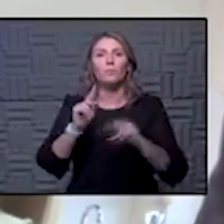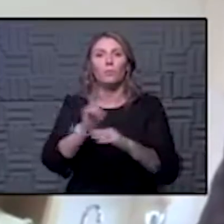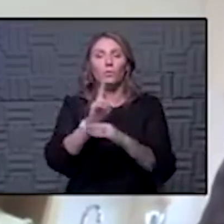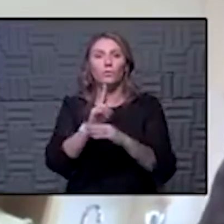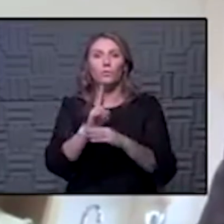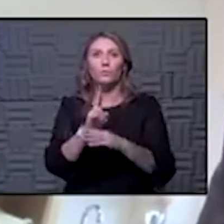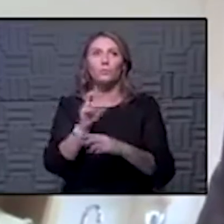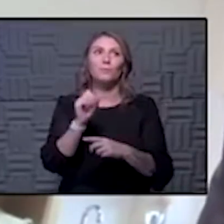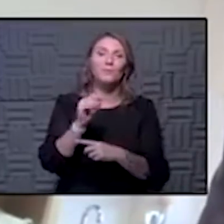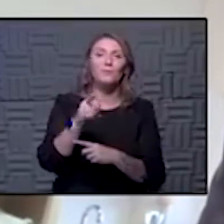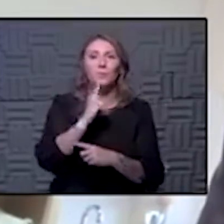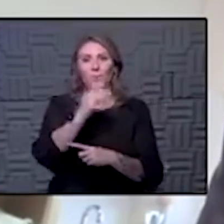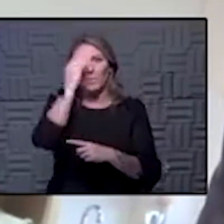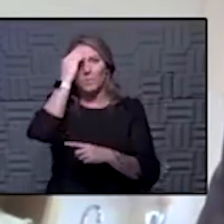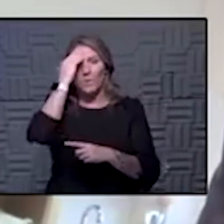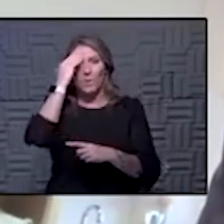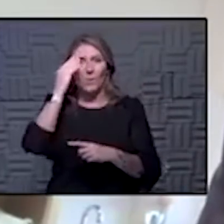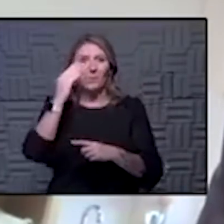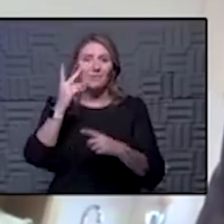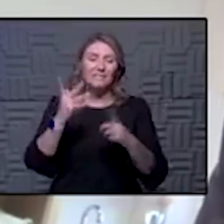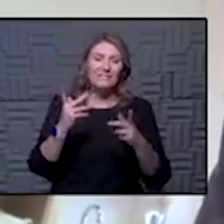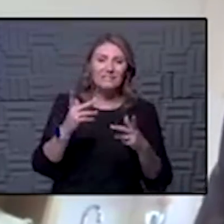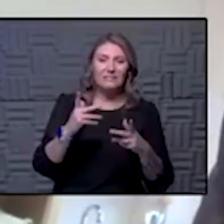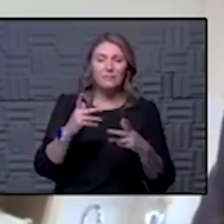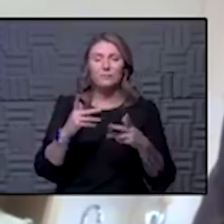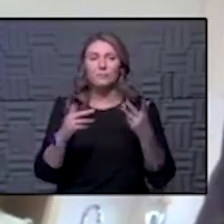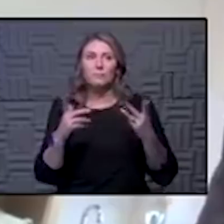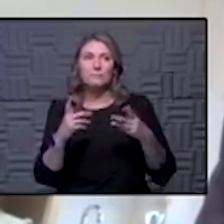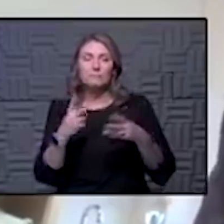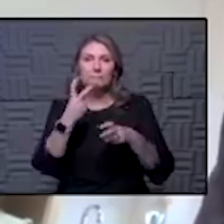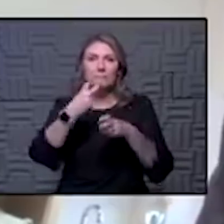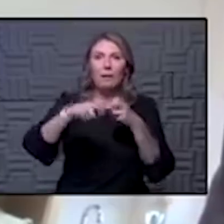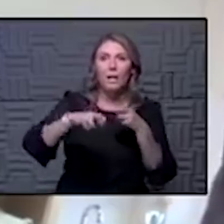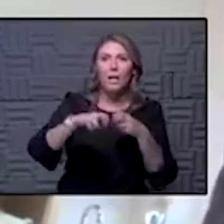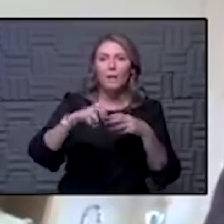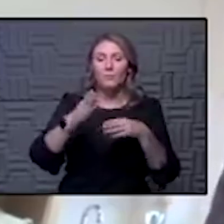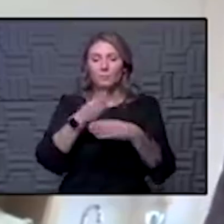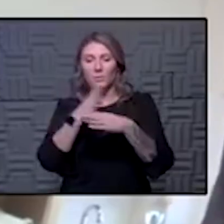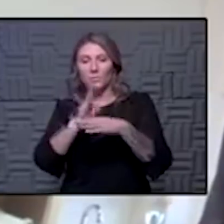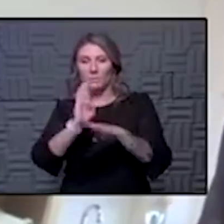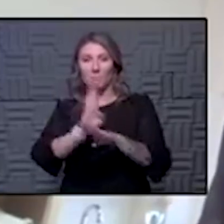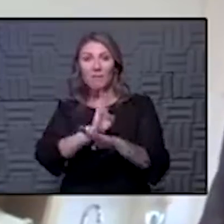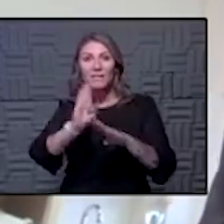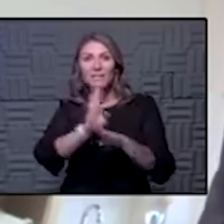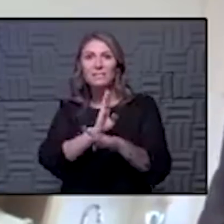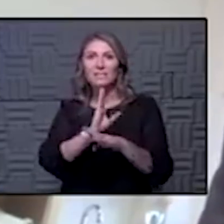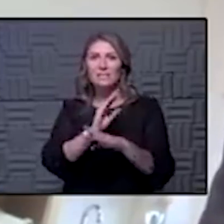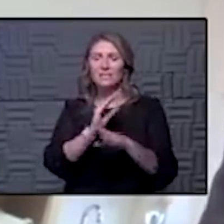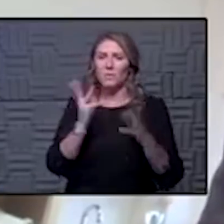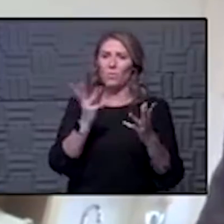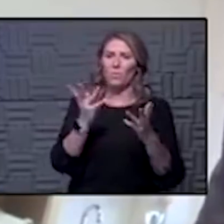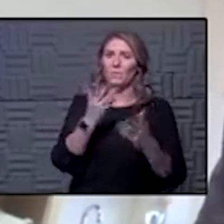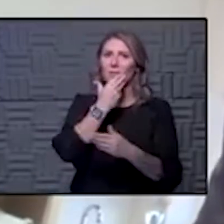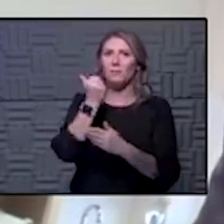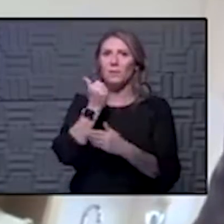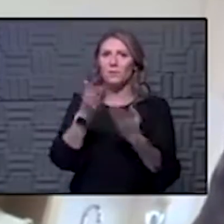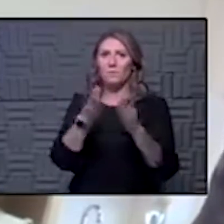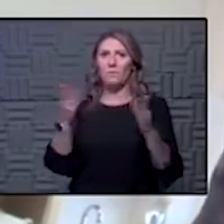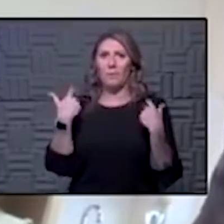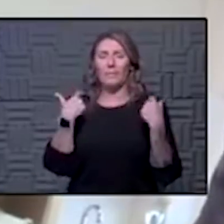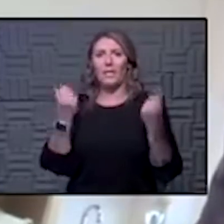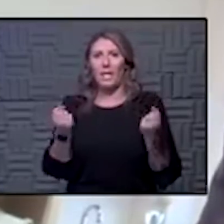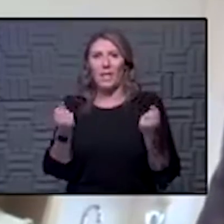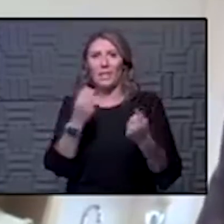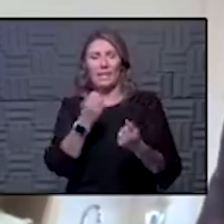you know, this is always a tension between the businesses and what we think is best for the public health and